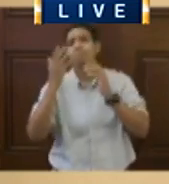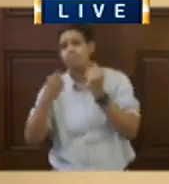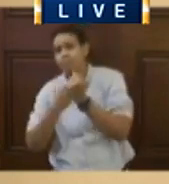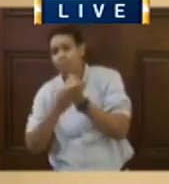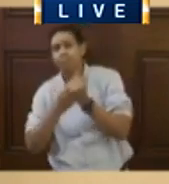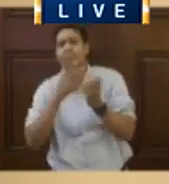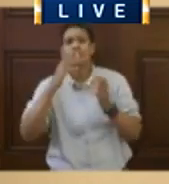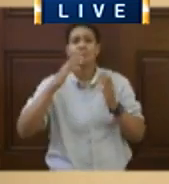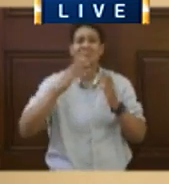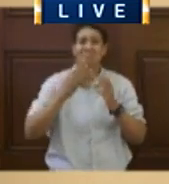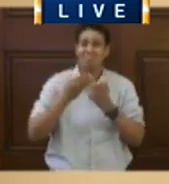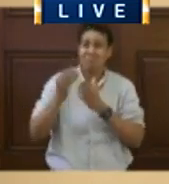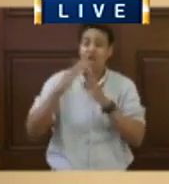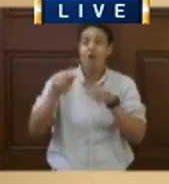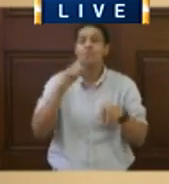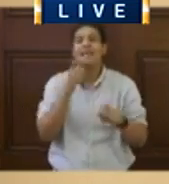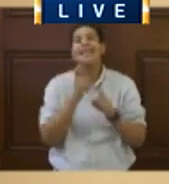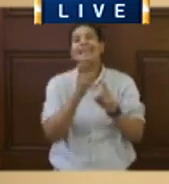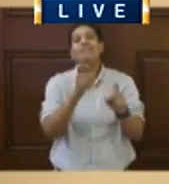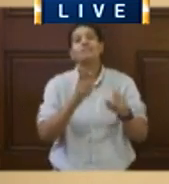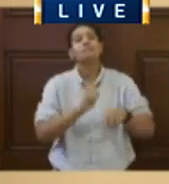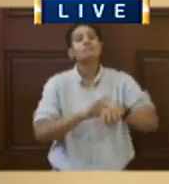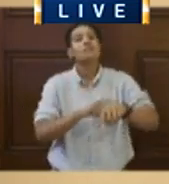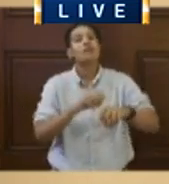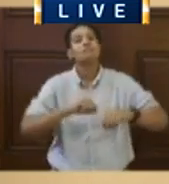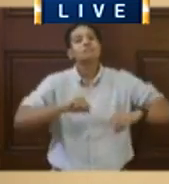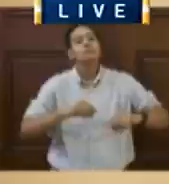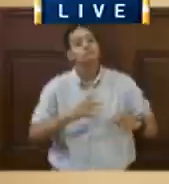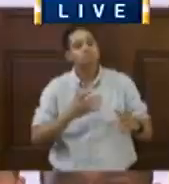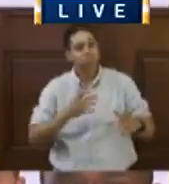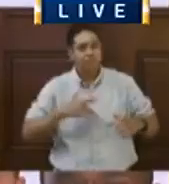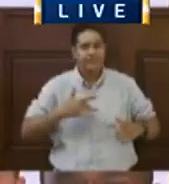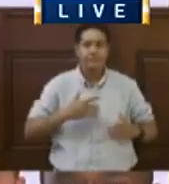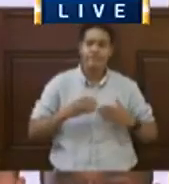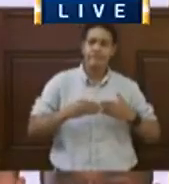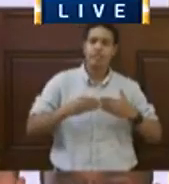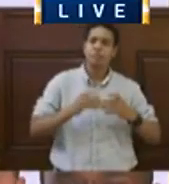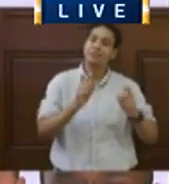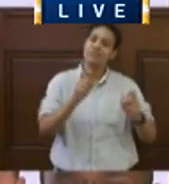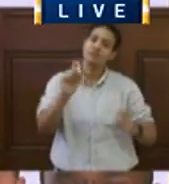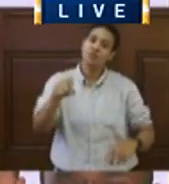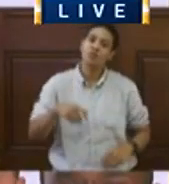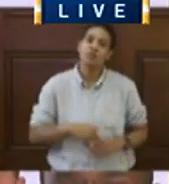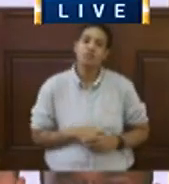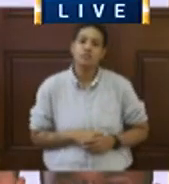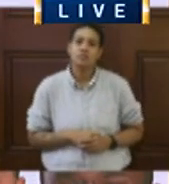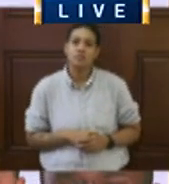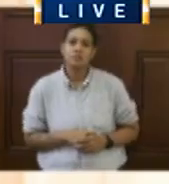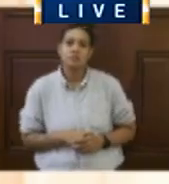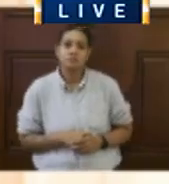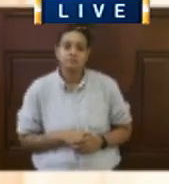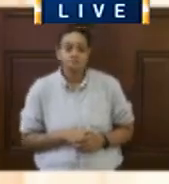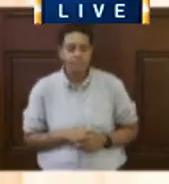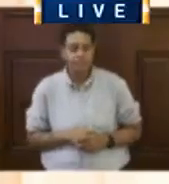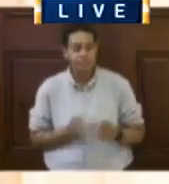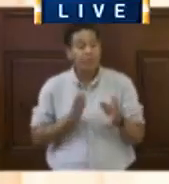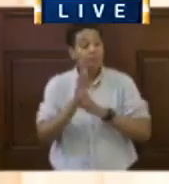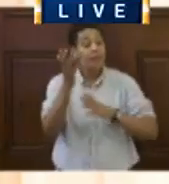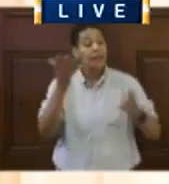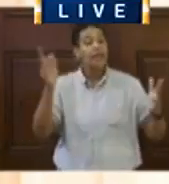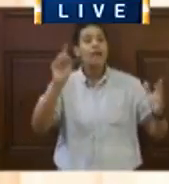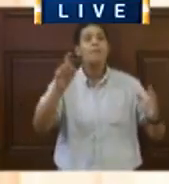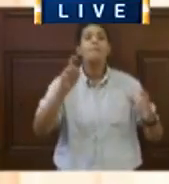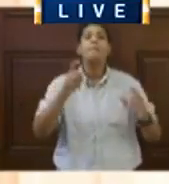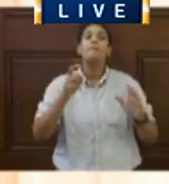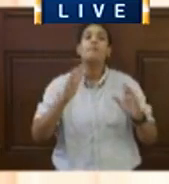room in this period. Thank you. That's certainly good news for so many people who are listening. But the main thing, too, is that they must communicate